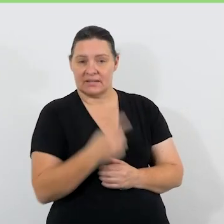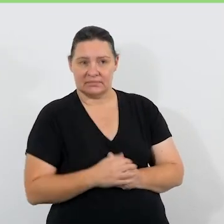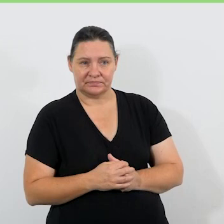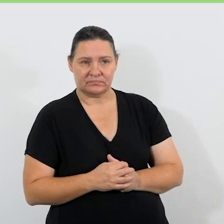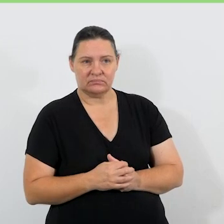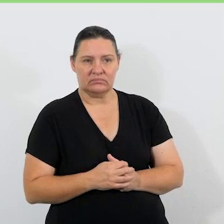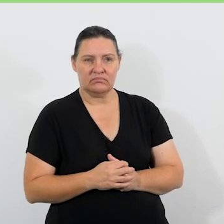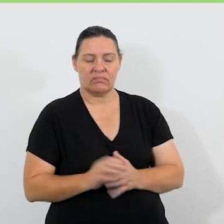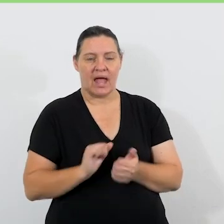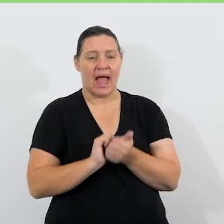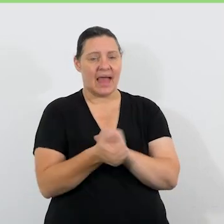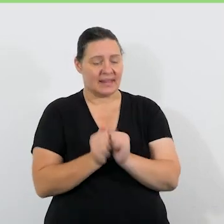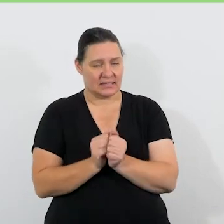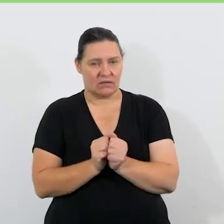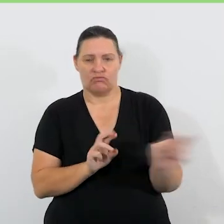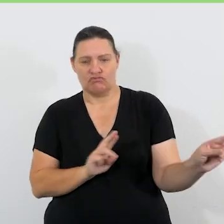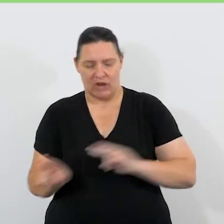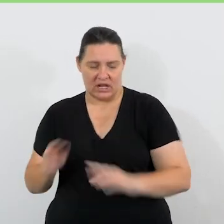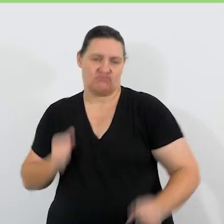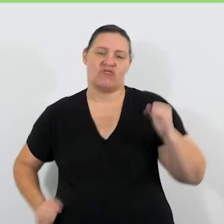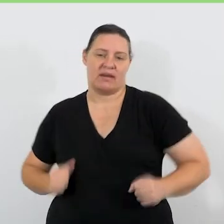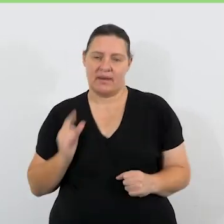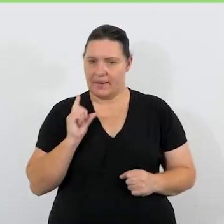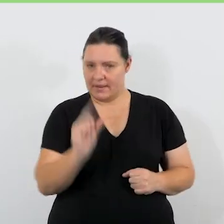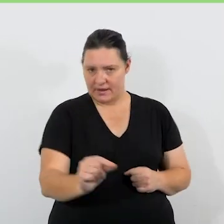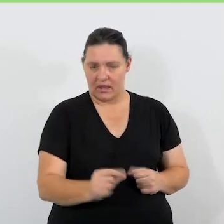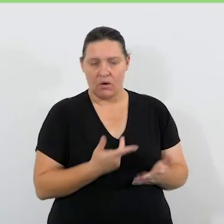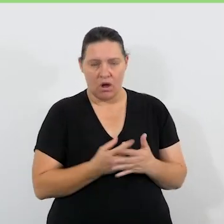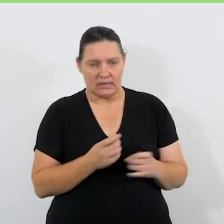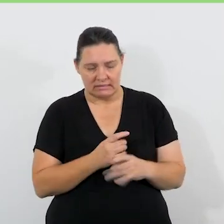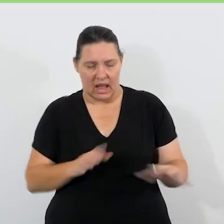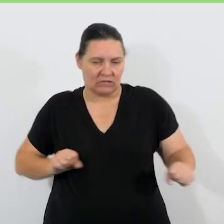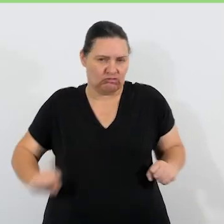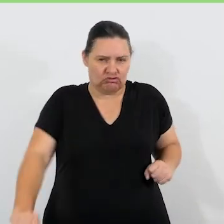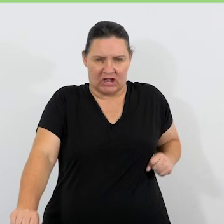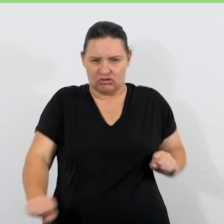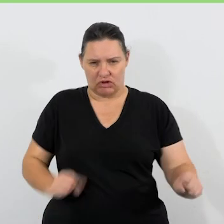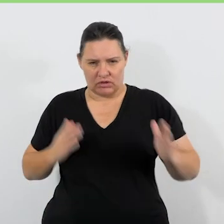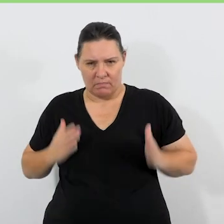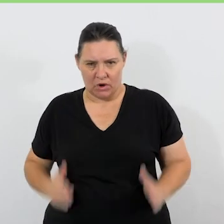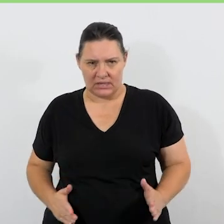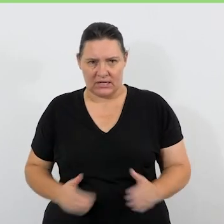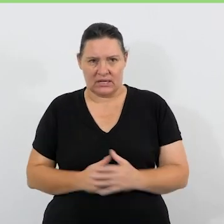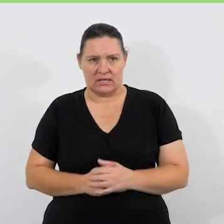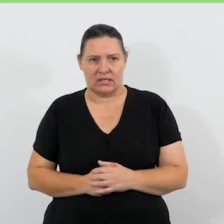question says, an athlete is getting ready to run. He starts by stretching his